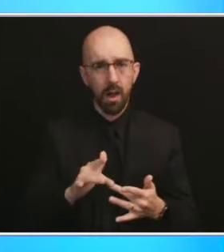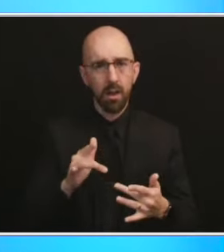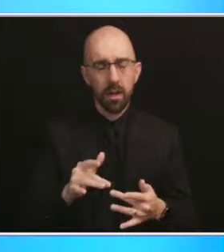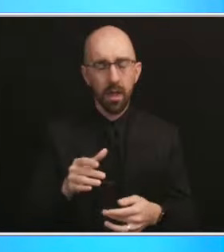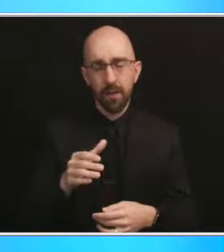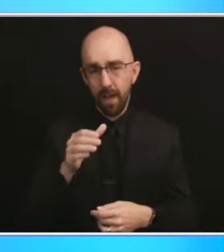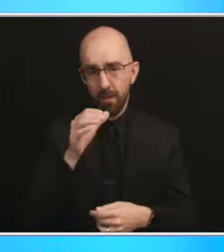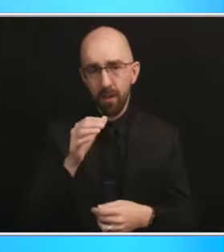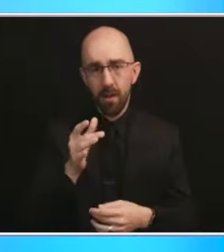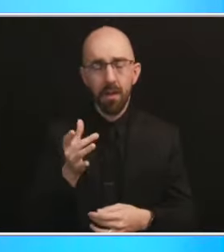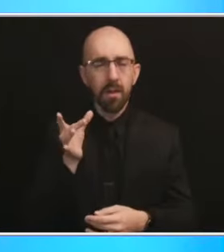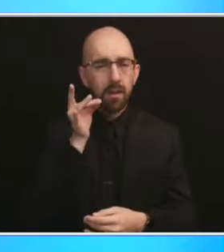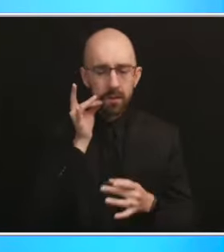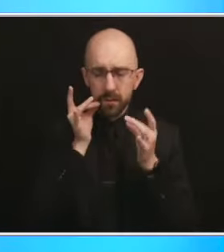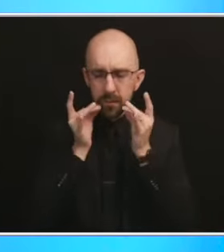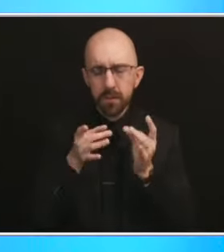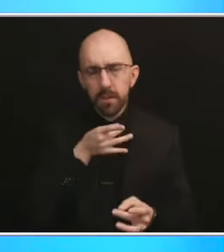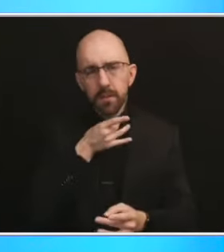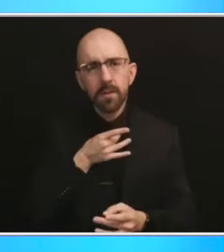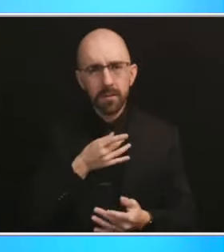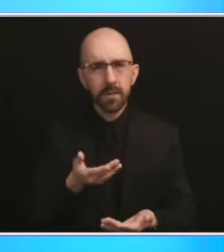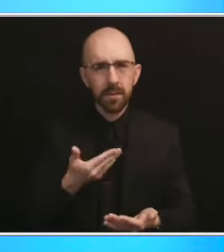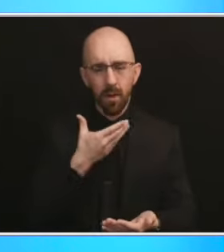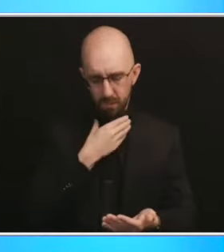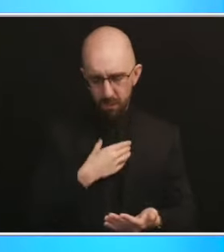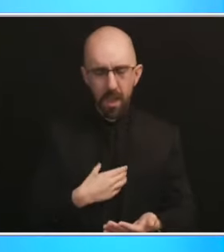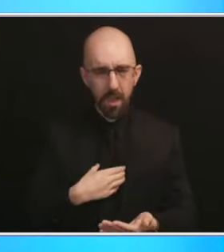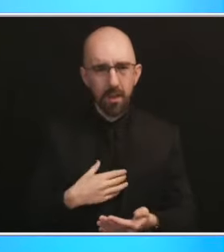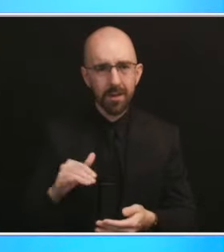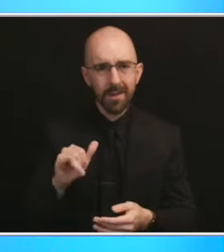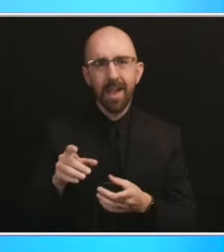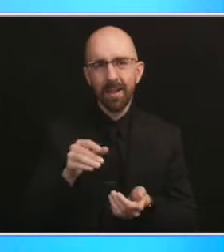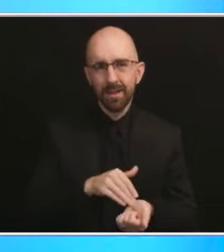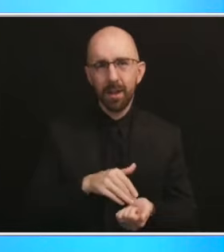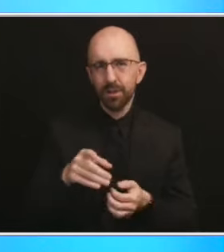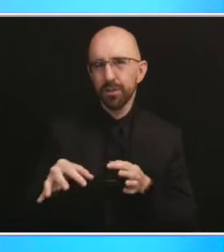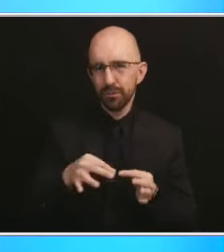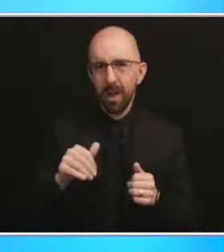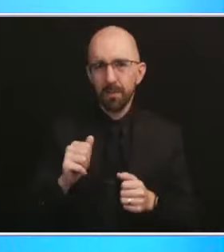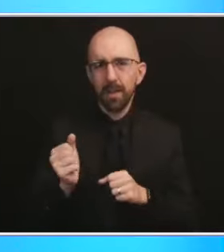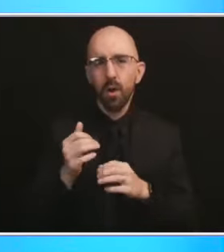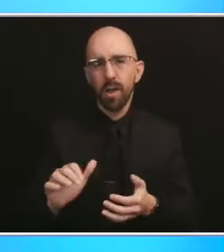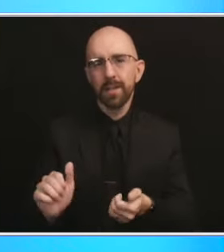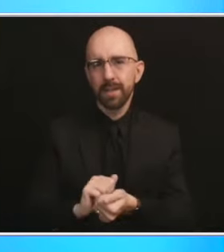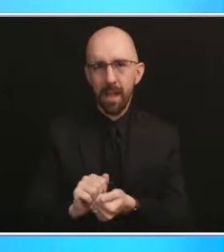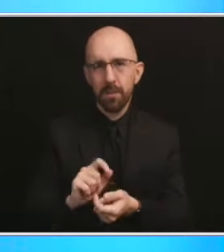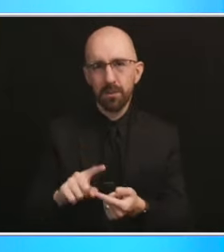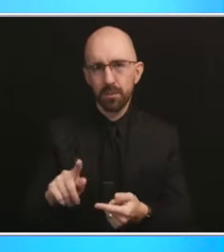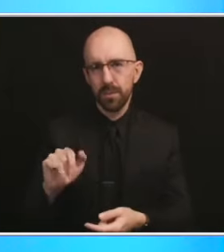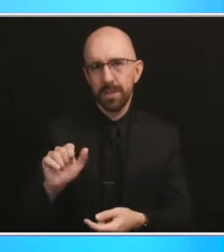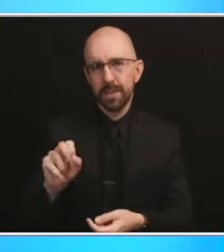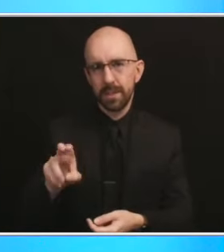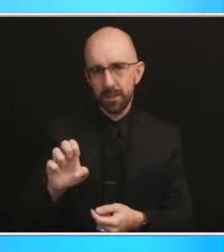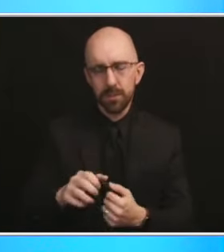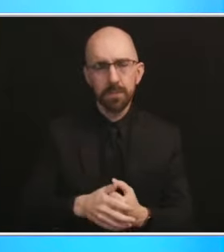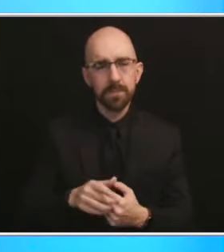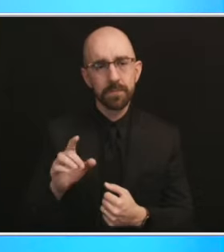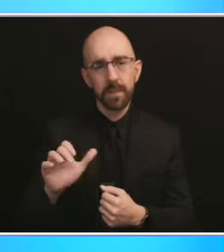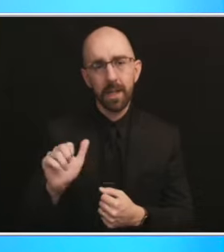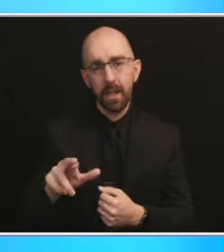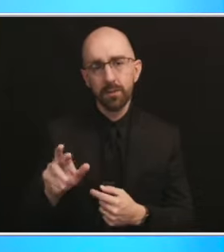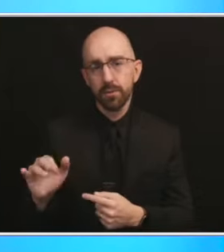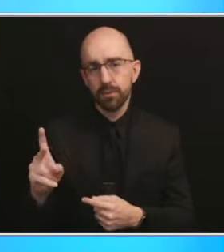the tissue that, as Dr. Taylor described, can cause damage to the tissue. And this cancer risk is